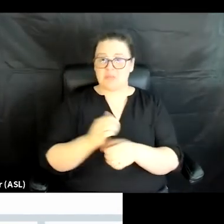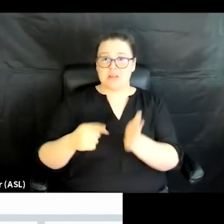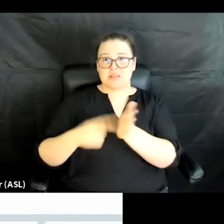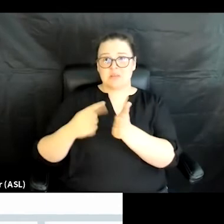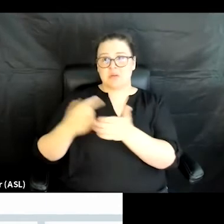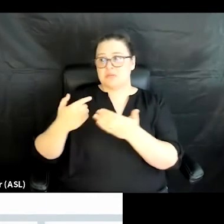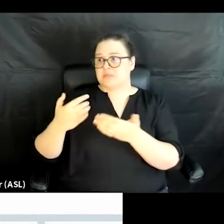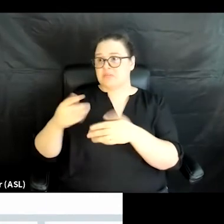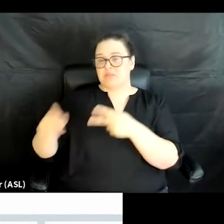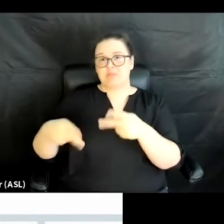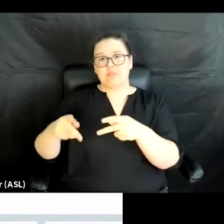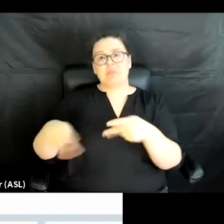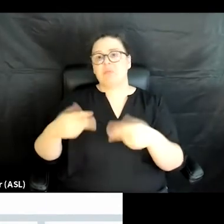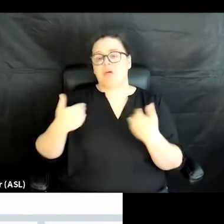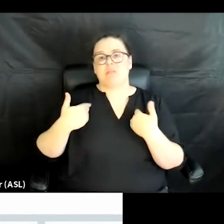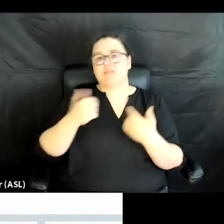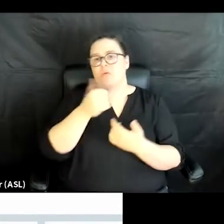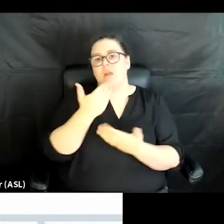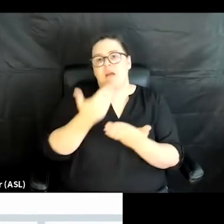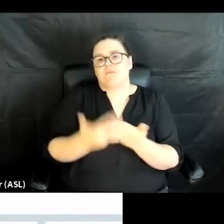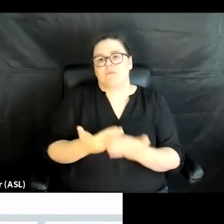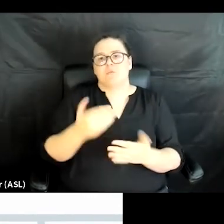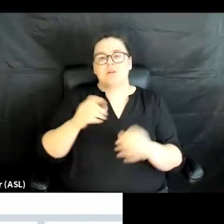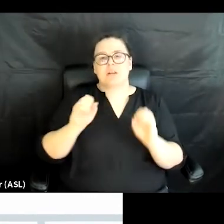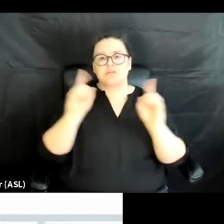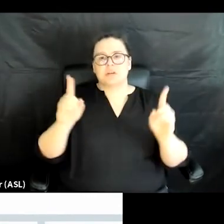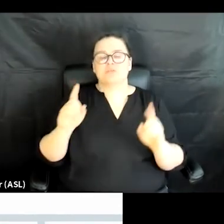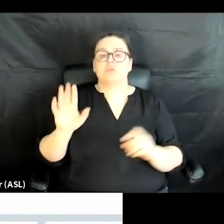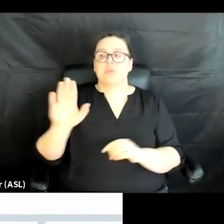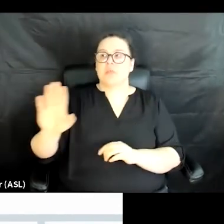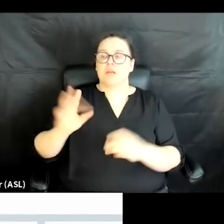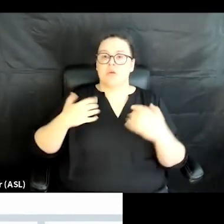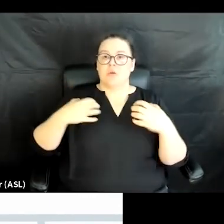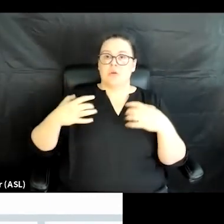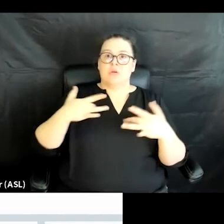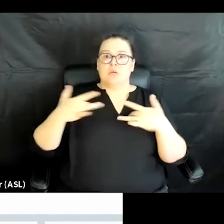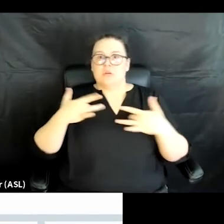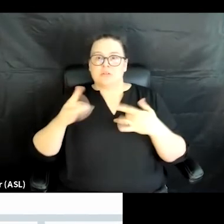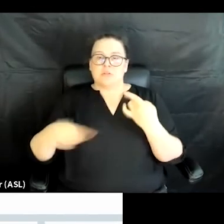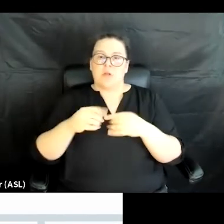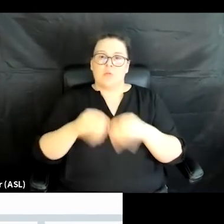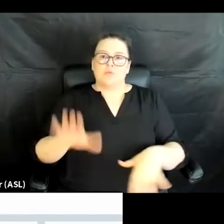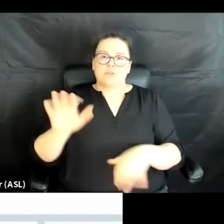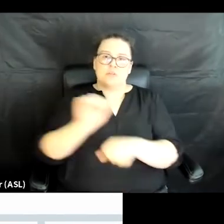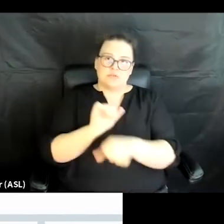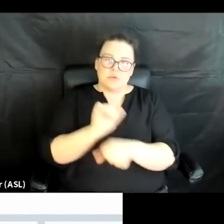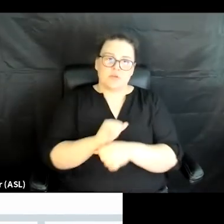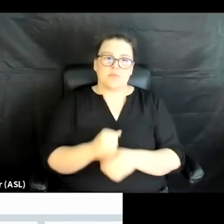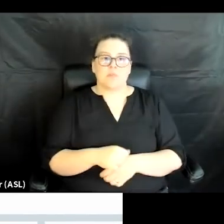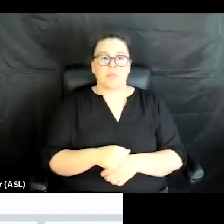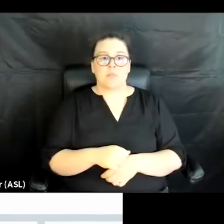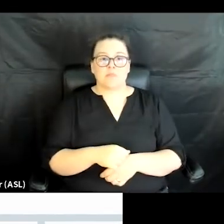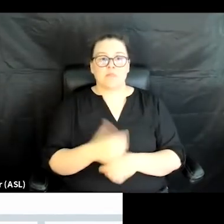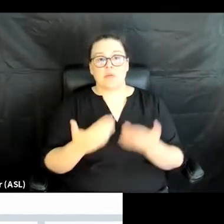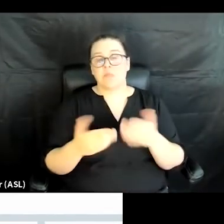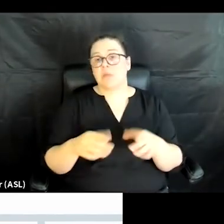good education, so they're really concerned about losing their jobs. There's also inadequate transportation, the inconvenience, like I said earlier, they don't know how